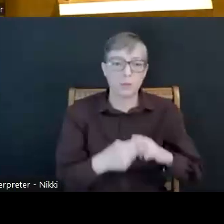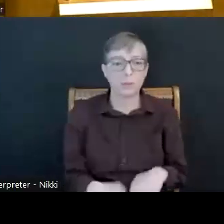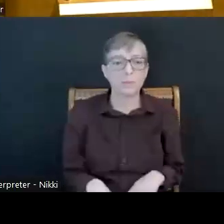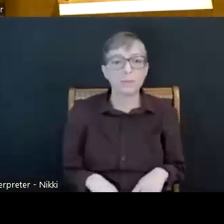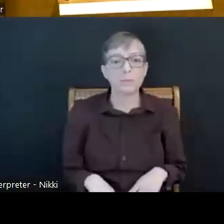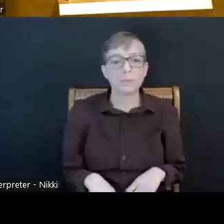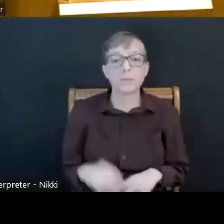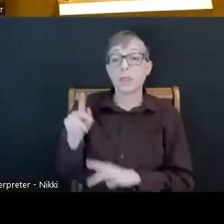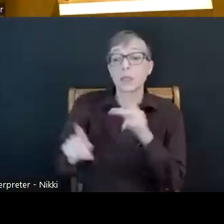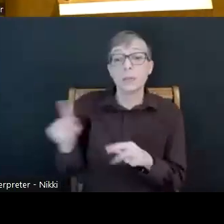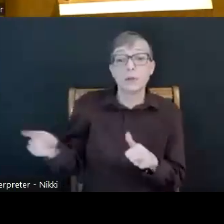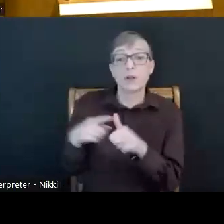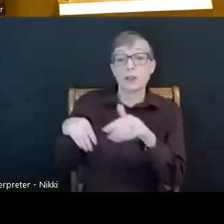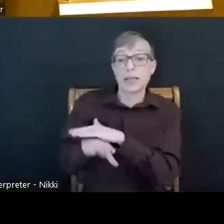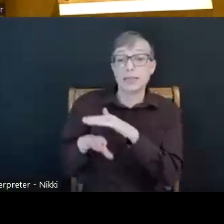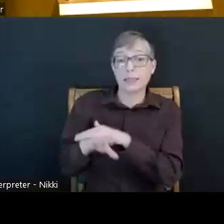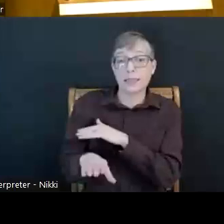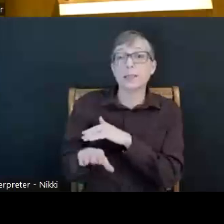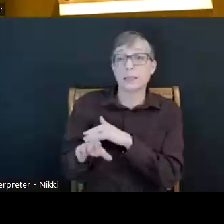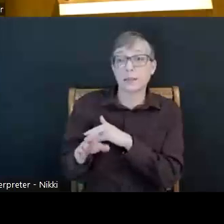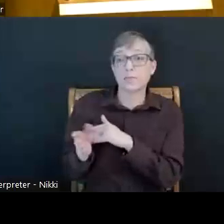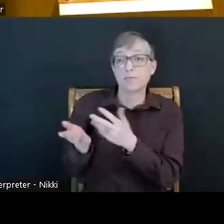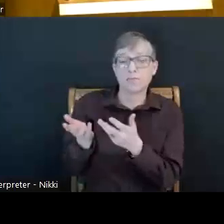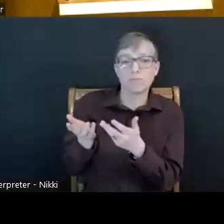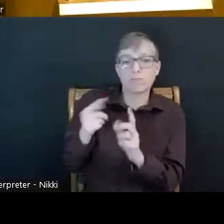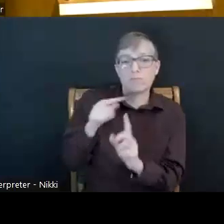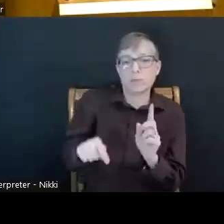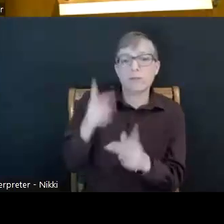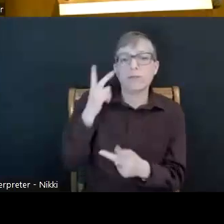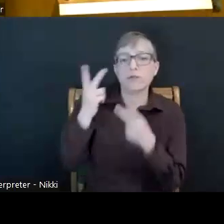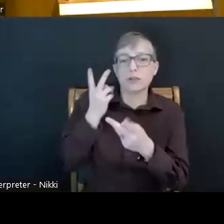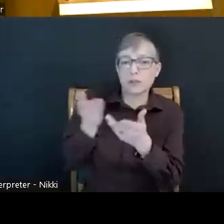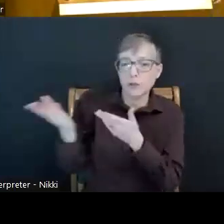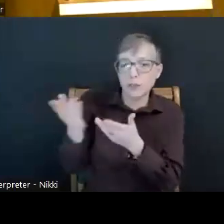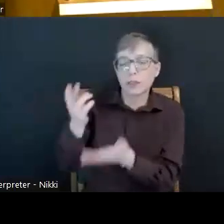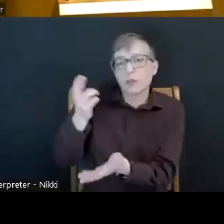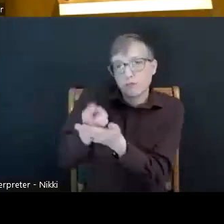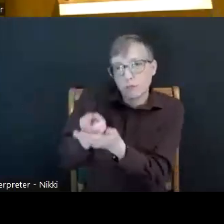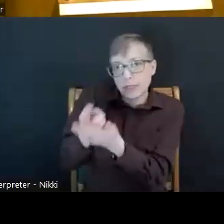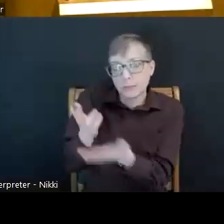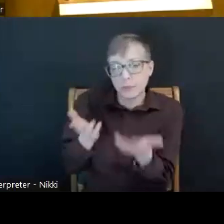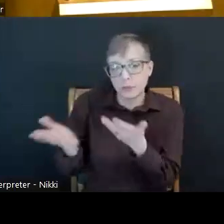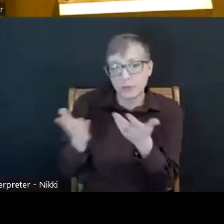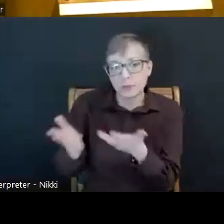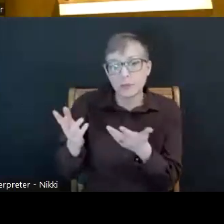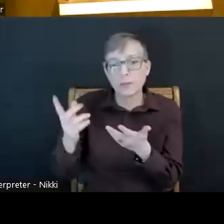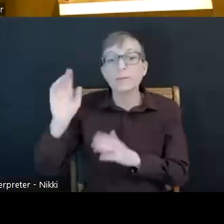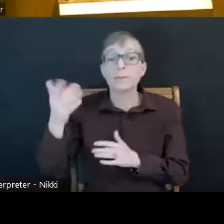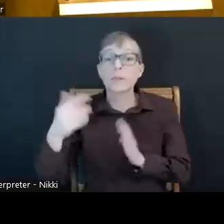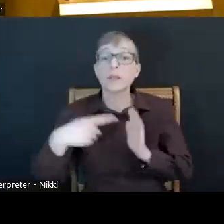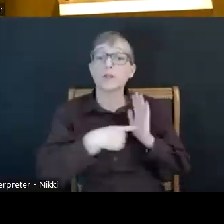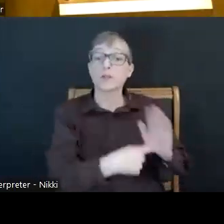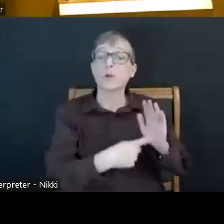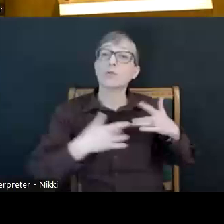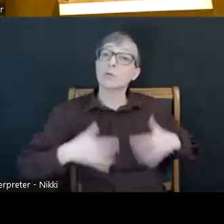vision rehab services, a number of studies, including these are some of the better ones, I think, indicate that the prevalence of depression measured